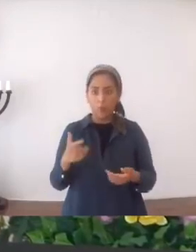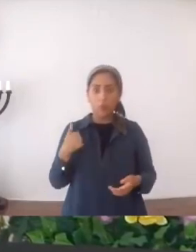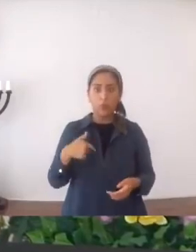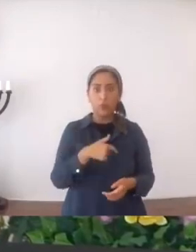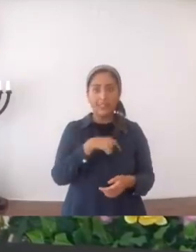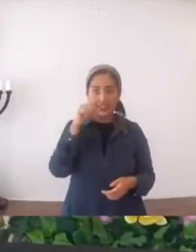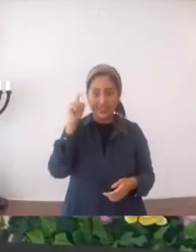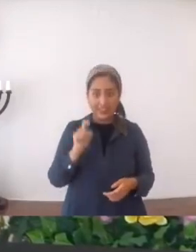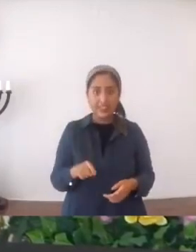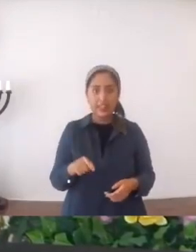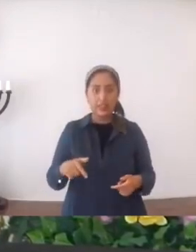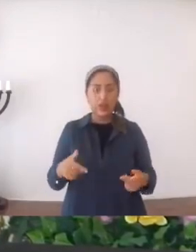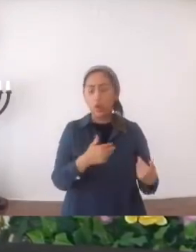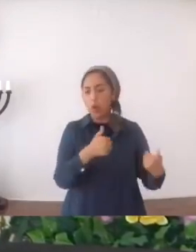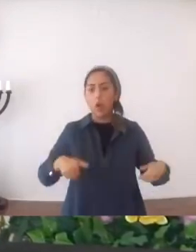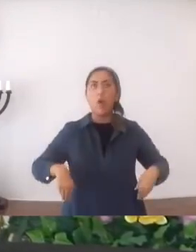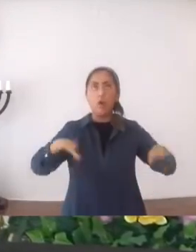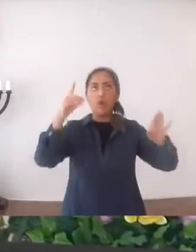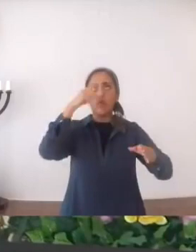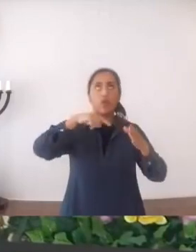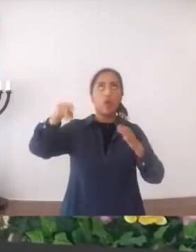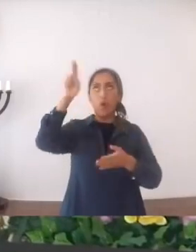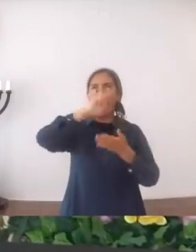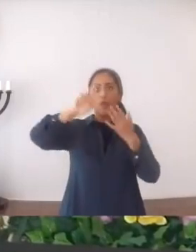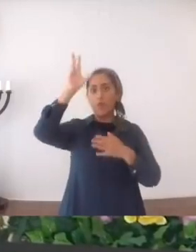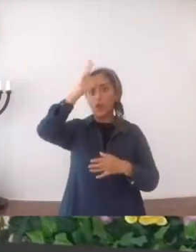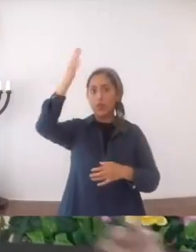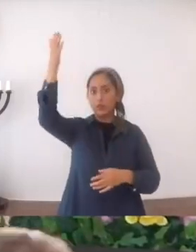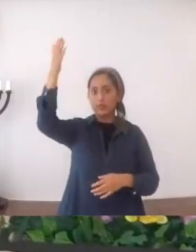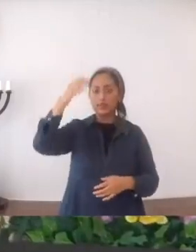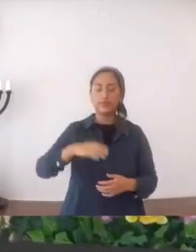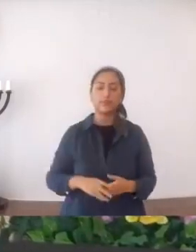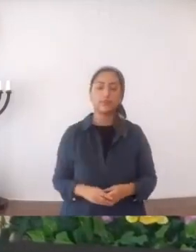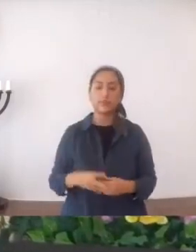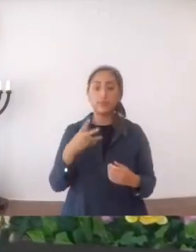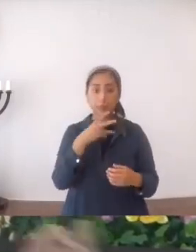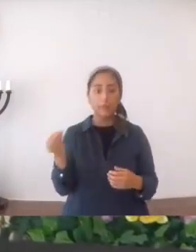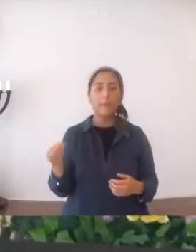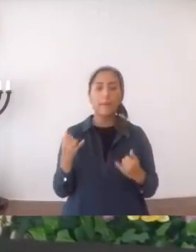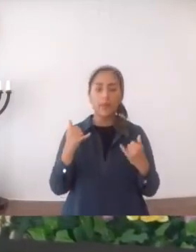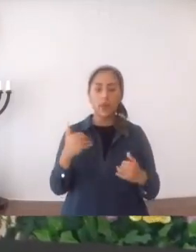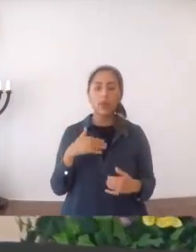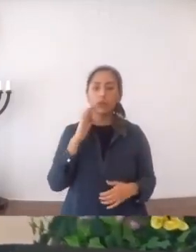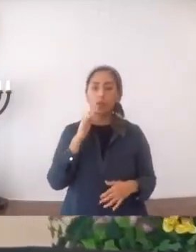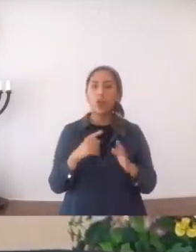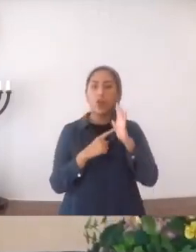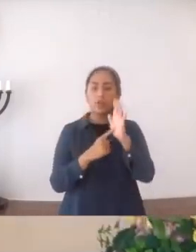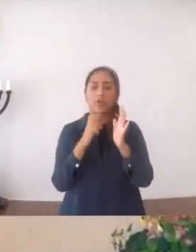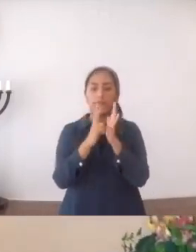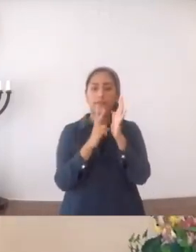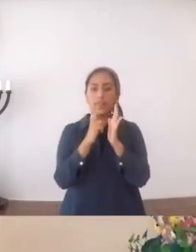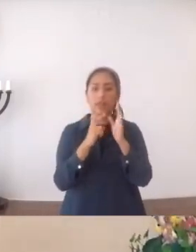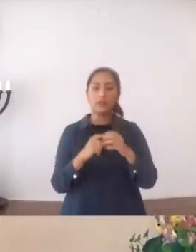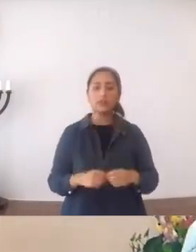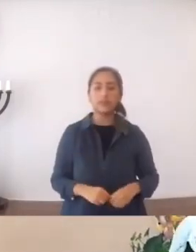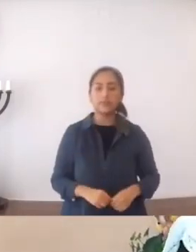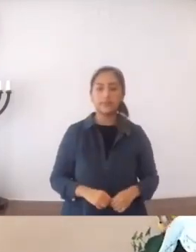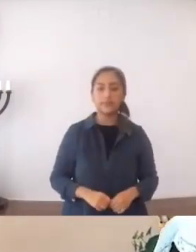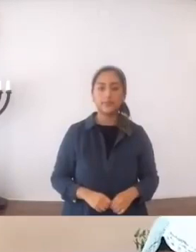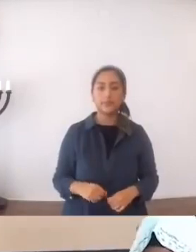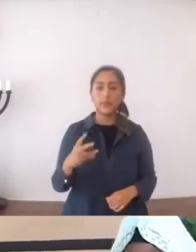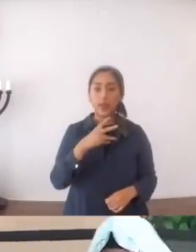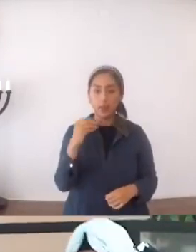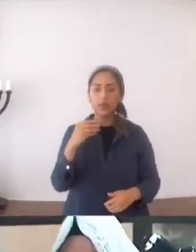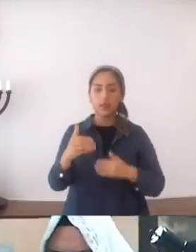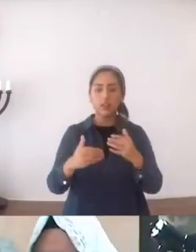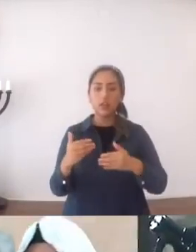estar santificada. O You sea, have to tenemos be que estar sanctified. consagrados al Eterno. We have to be consecrated to the Eternal Father. Entonces, por favor, vamos a ver los videos.